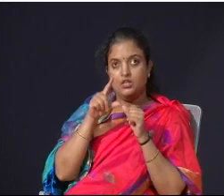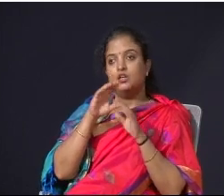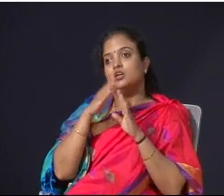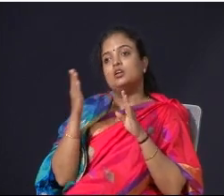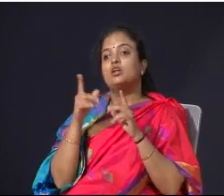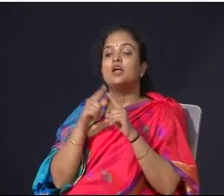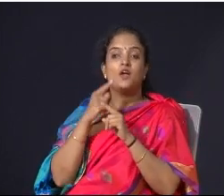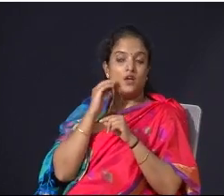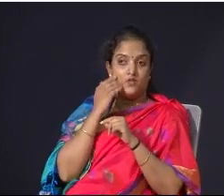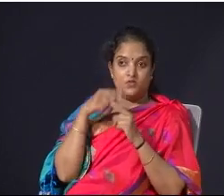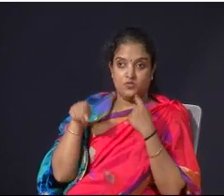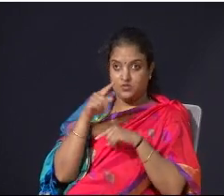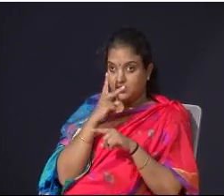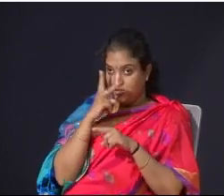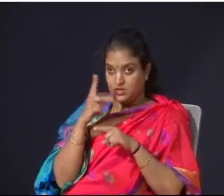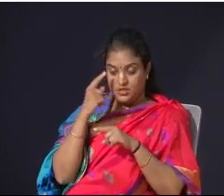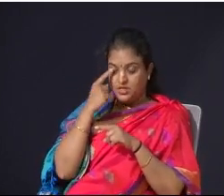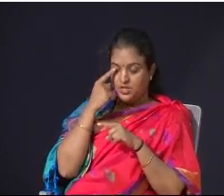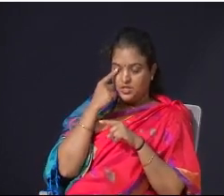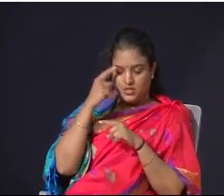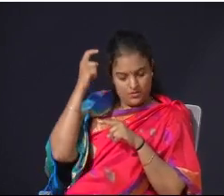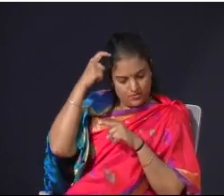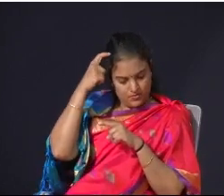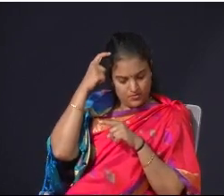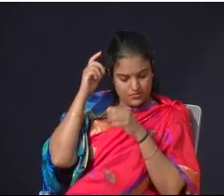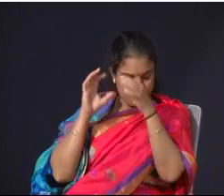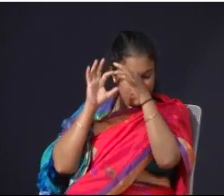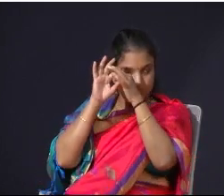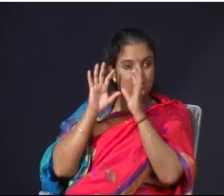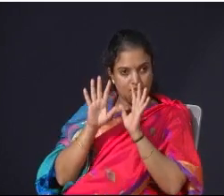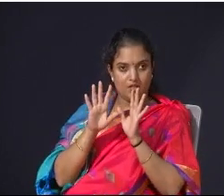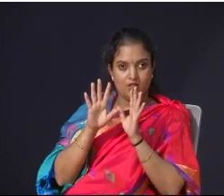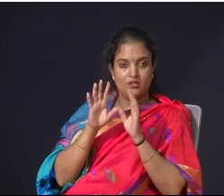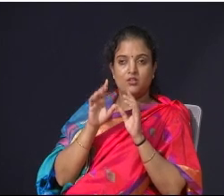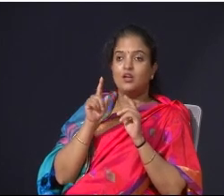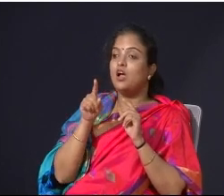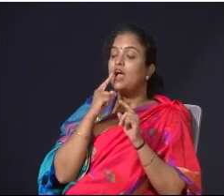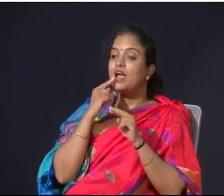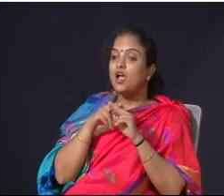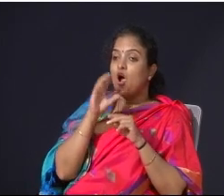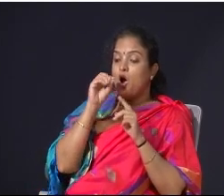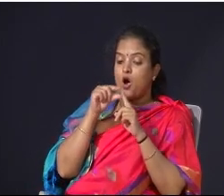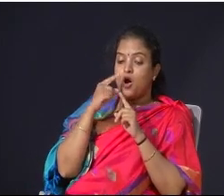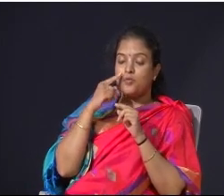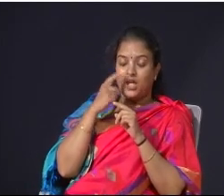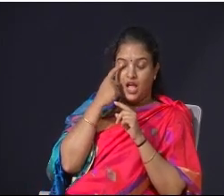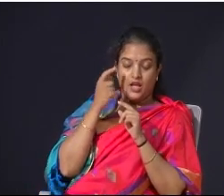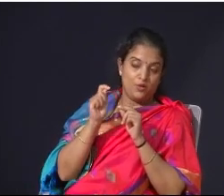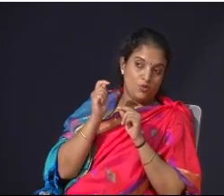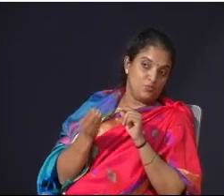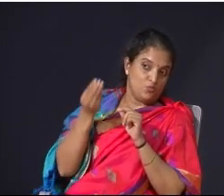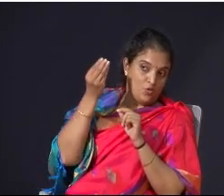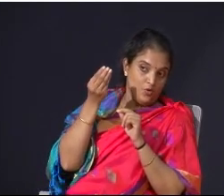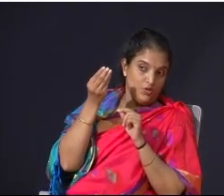When we see, our eyes and brain work together. For optical skills, the eye does more work, and for